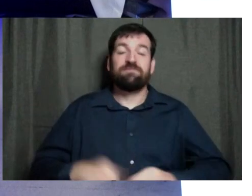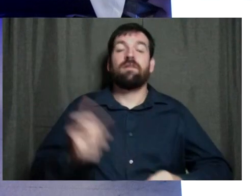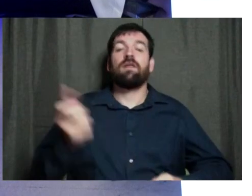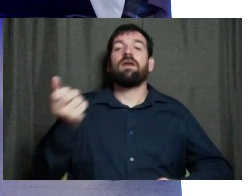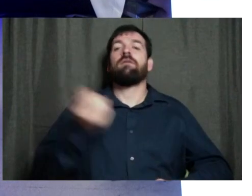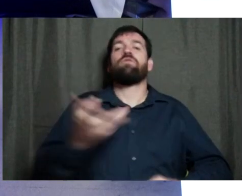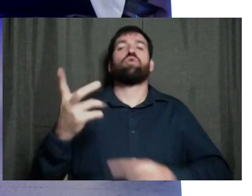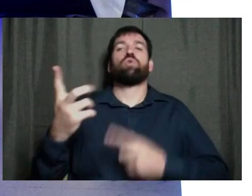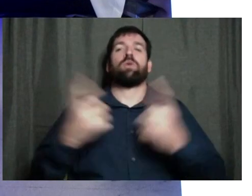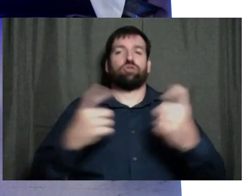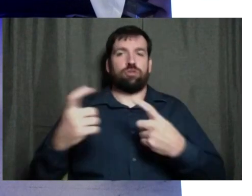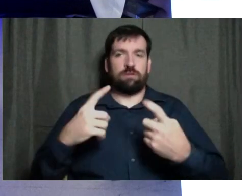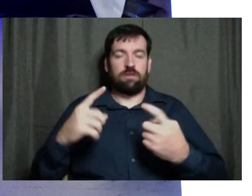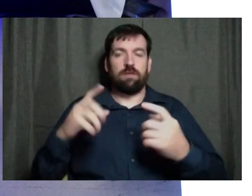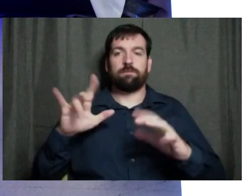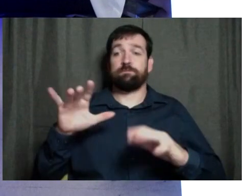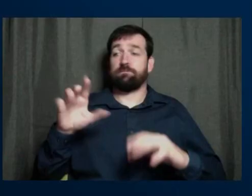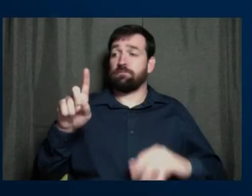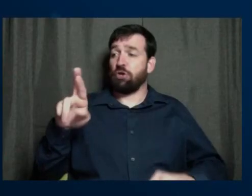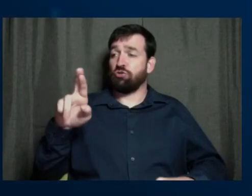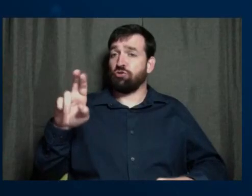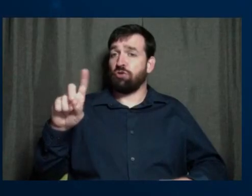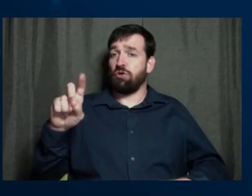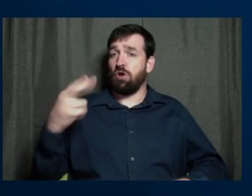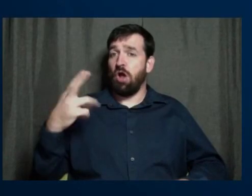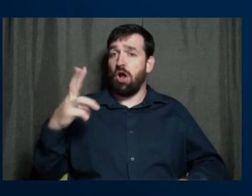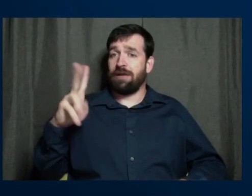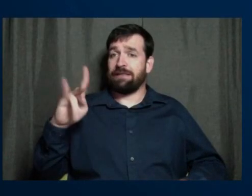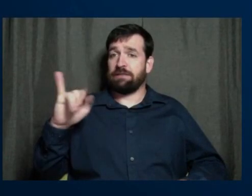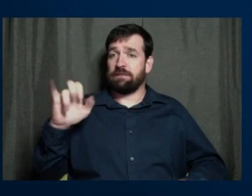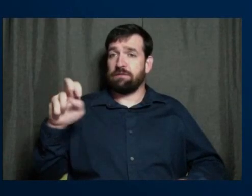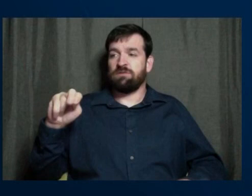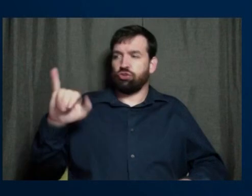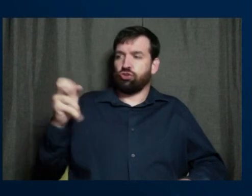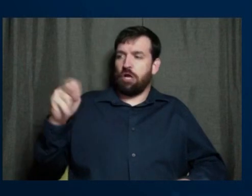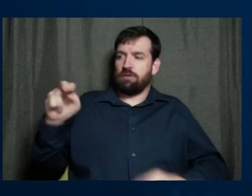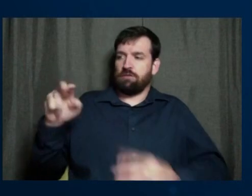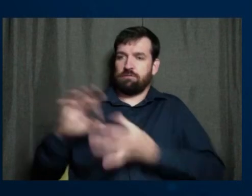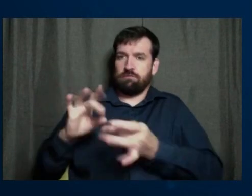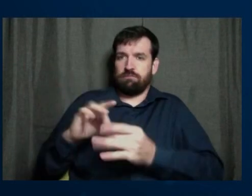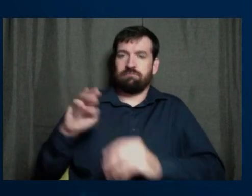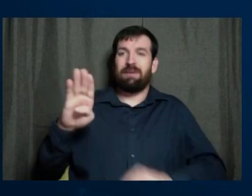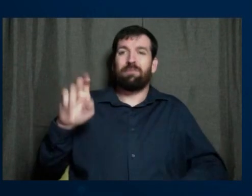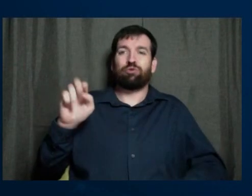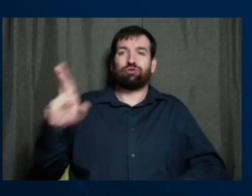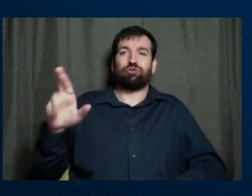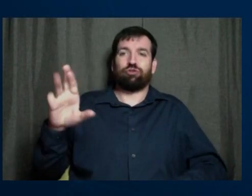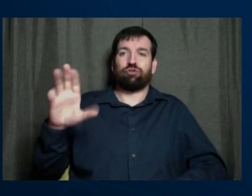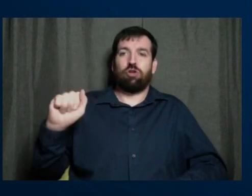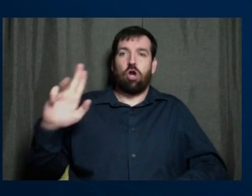questions about, Dr. Hawkinson, John said he went for his booster early in August, then they gave me a